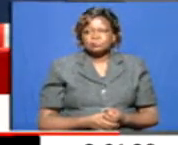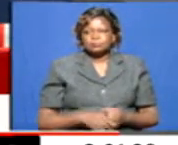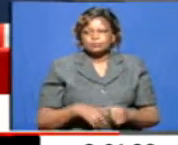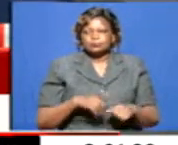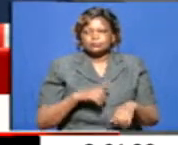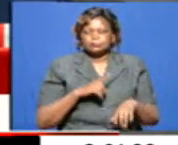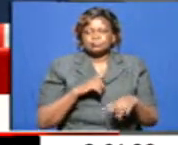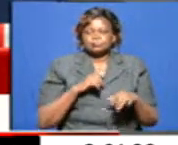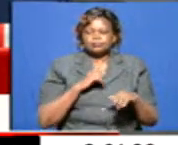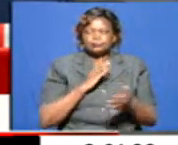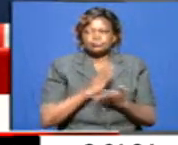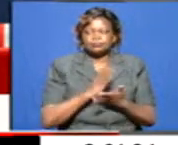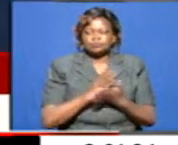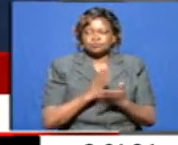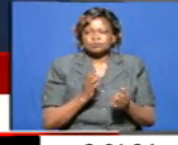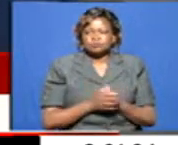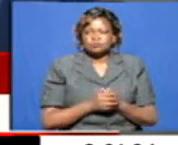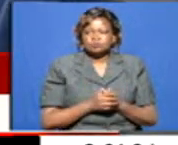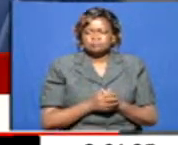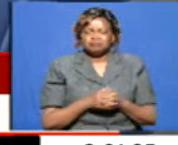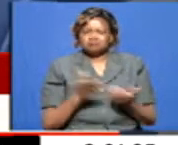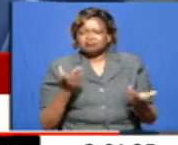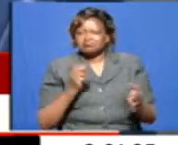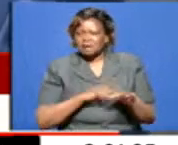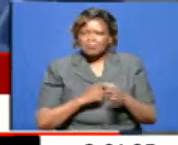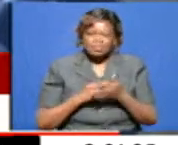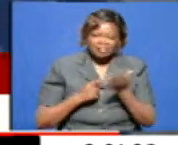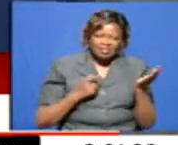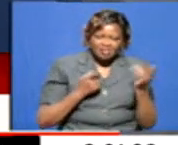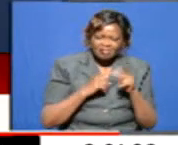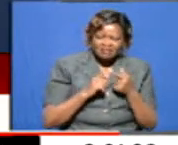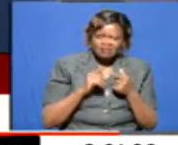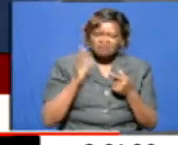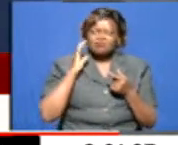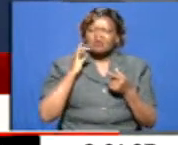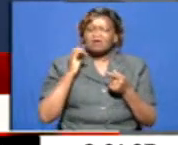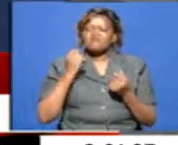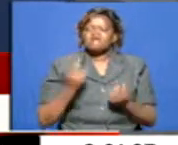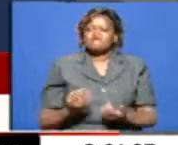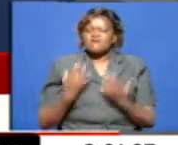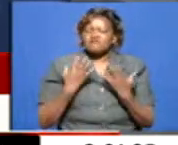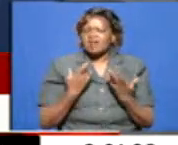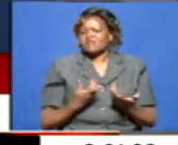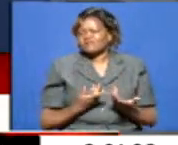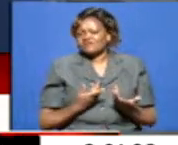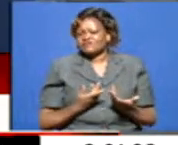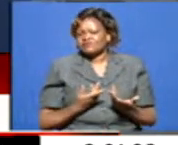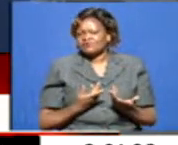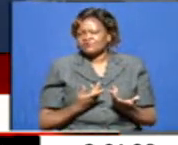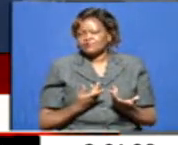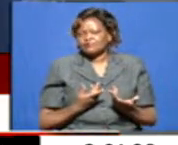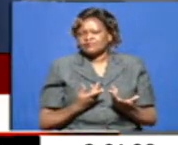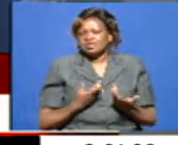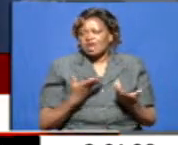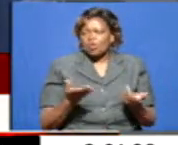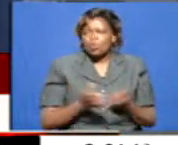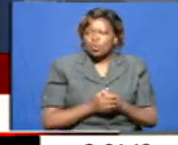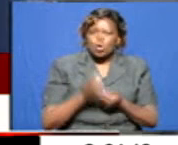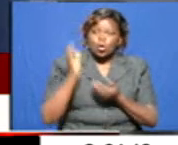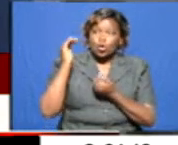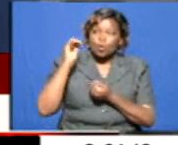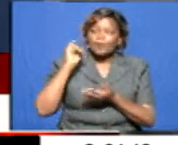dormitory caught fire. You think we have no brains? So I hope we